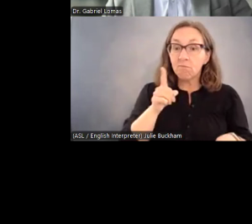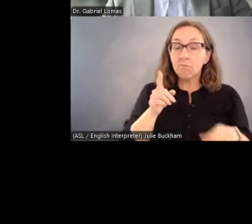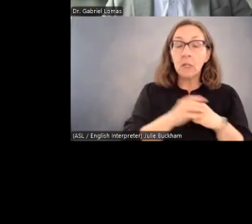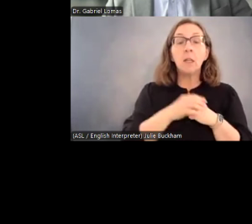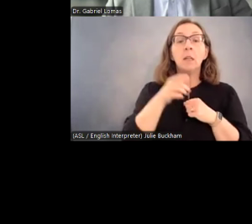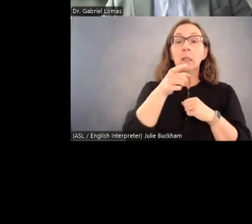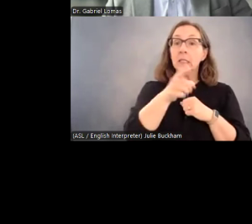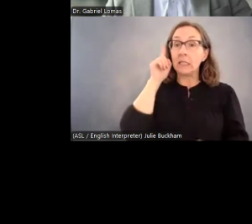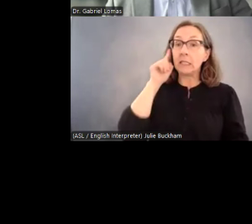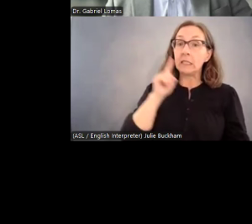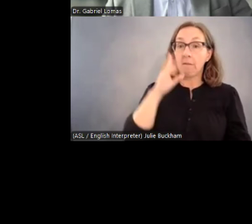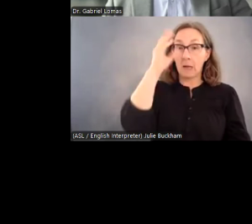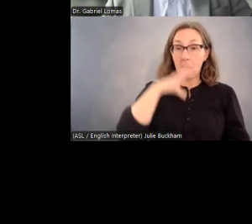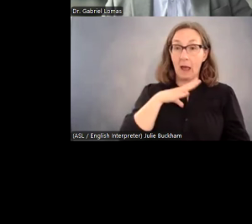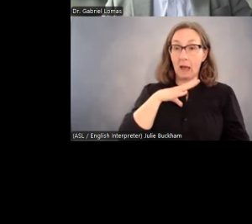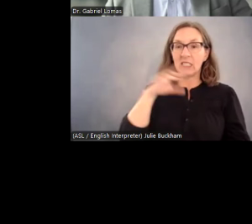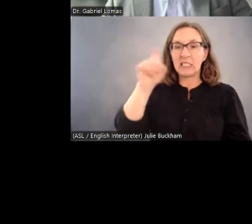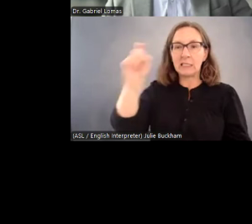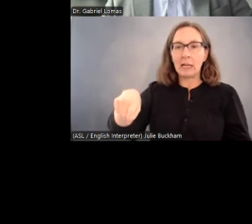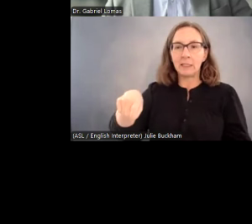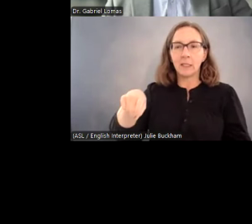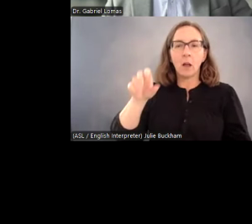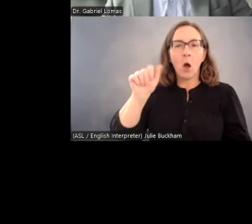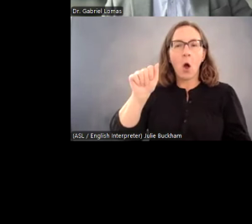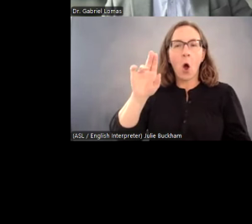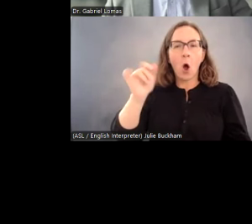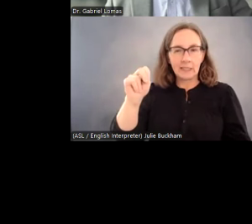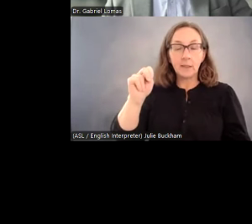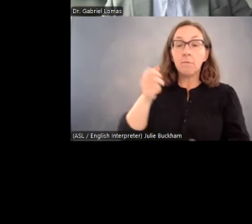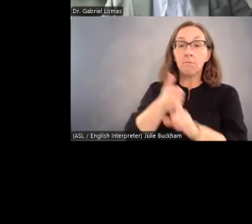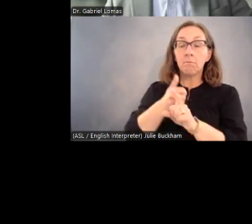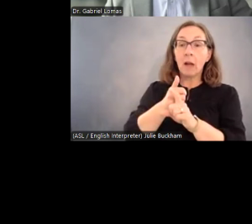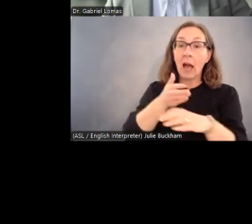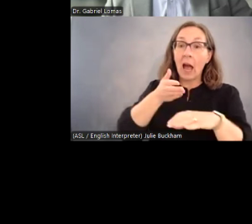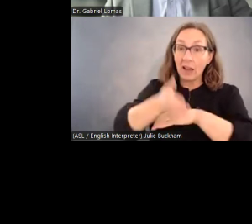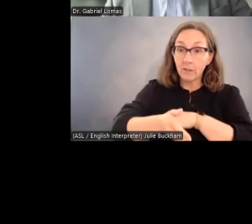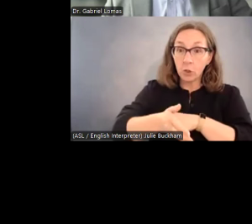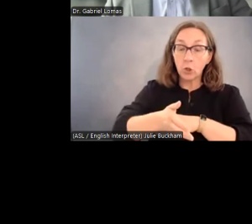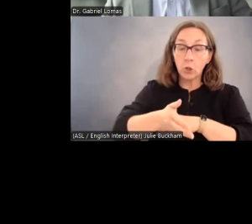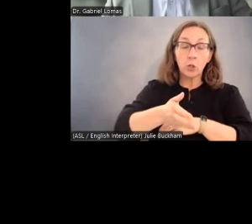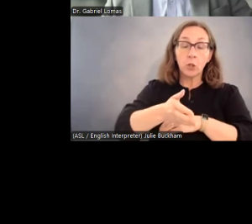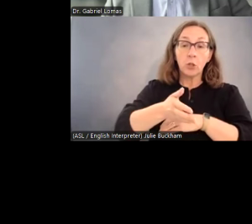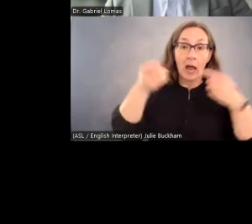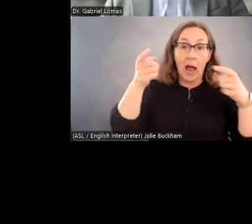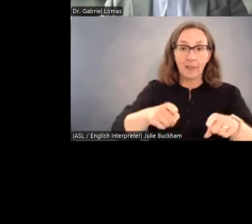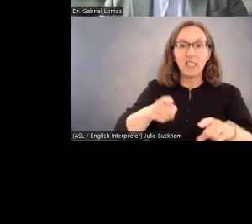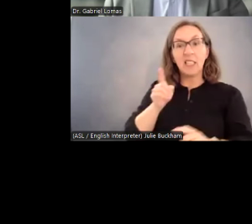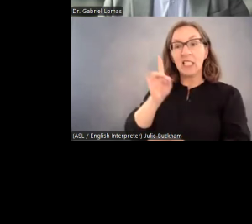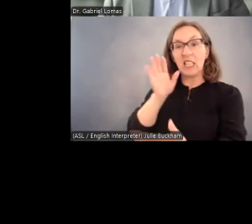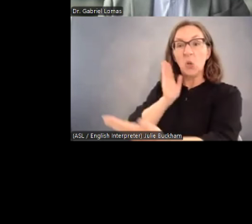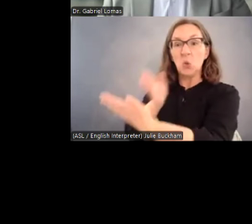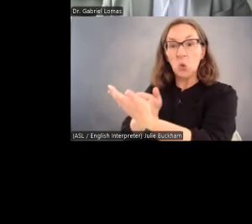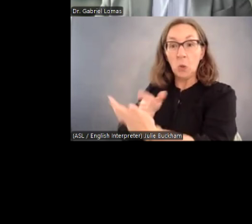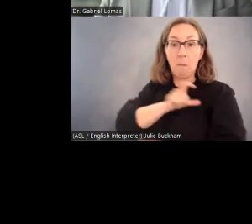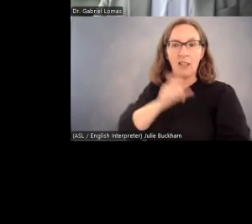is a deaf man from Austin, Texas, who actually sued the police after a tasing incident. Next slide.